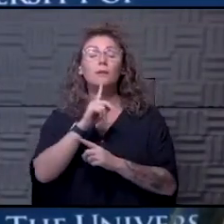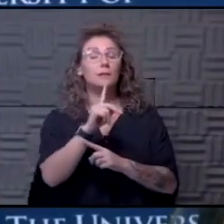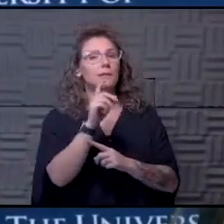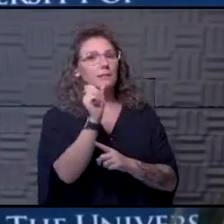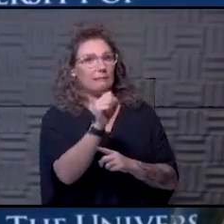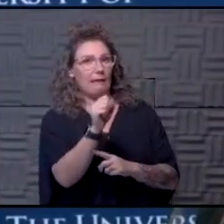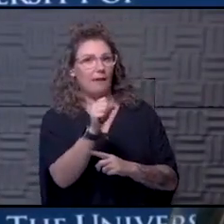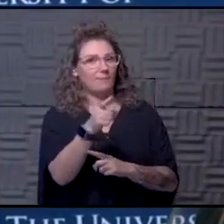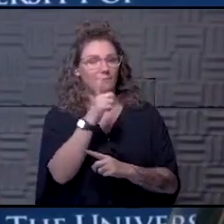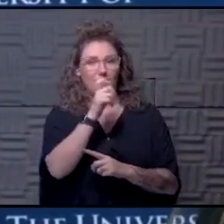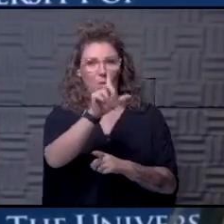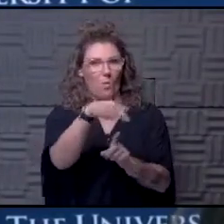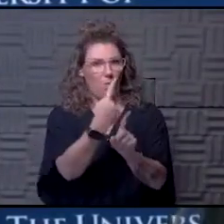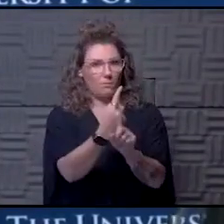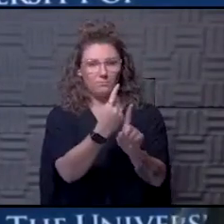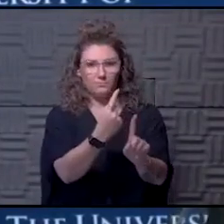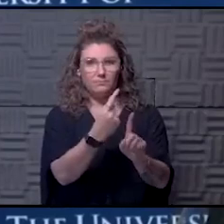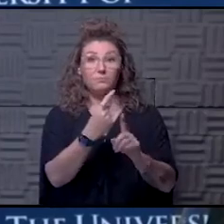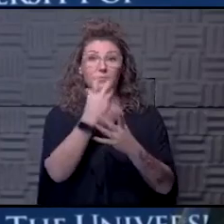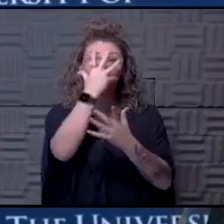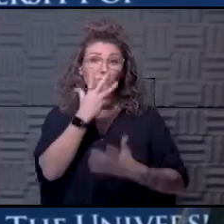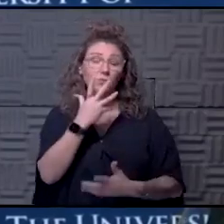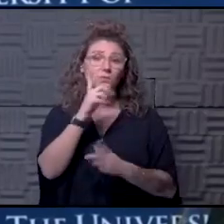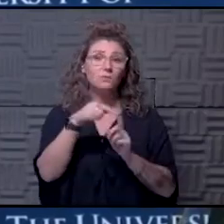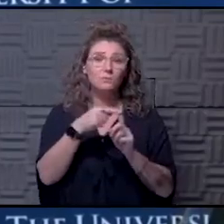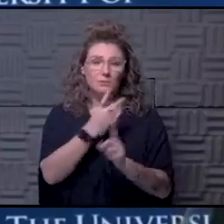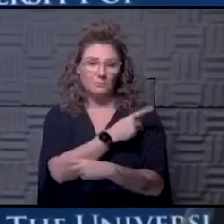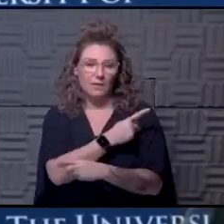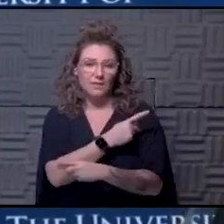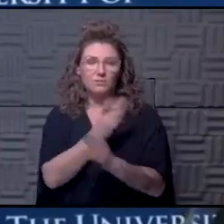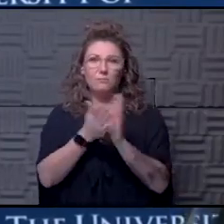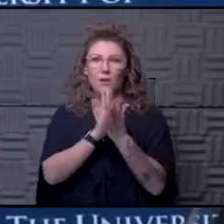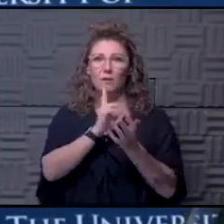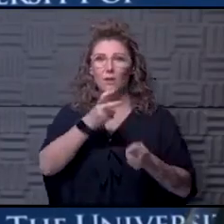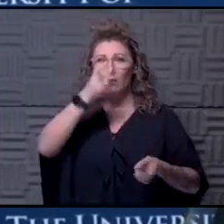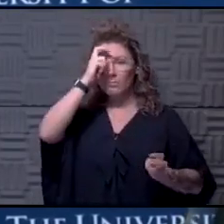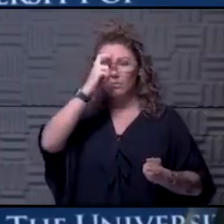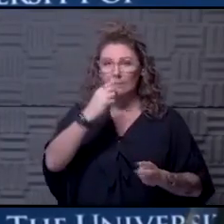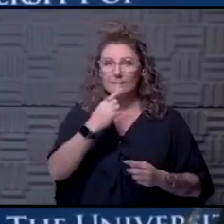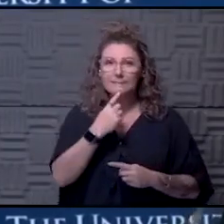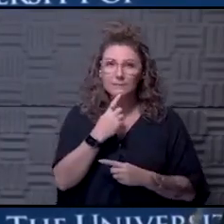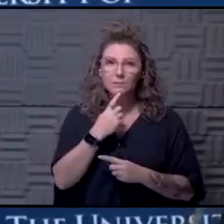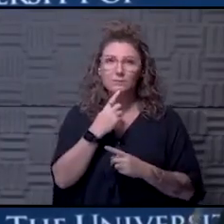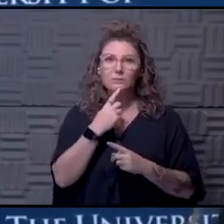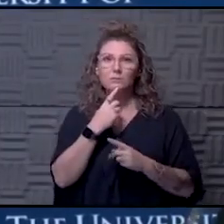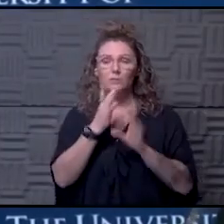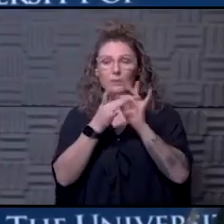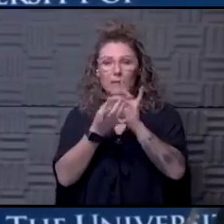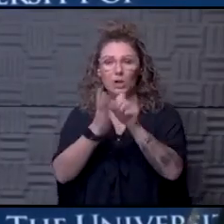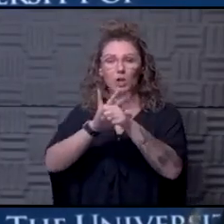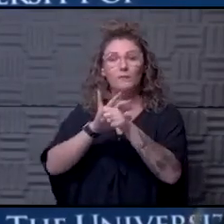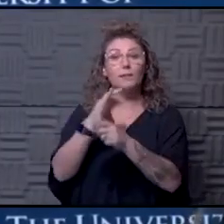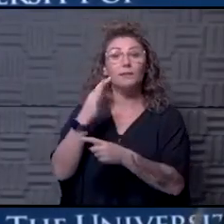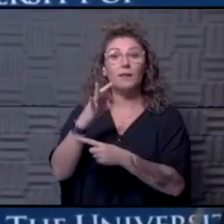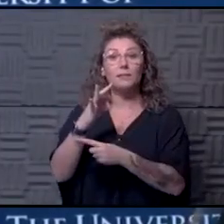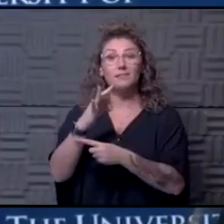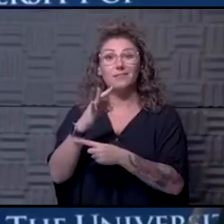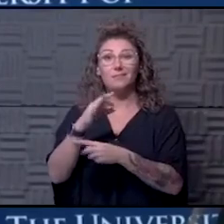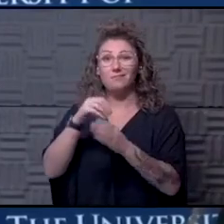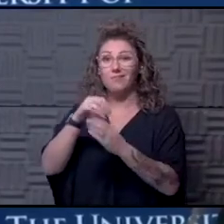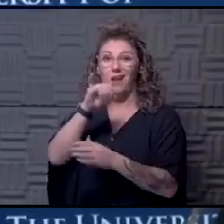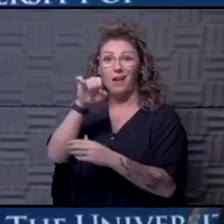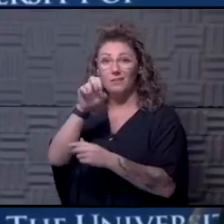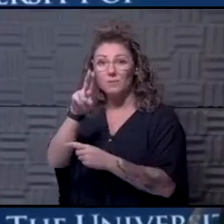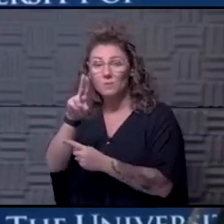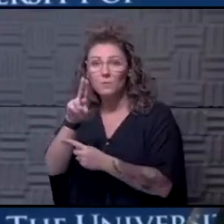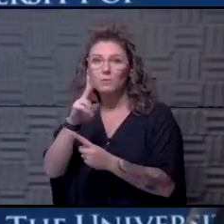one. Unfortunately, when patients get that ill, severely ill with COVID-19 in the intensive care unit, it